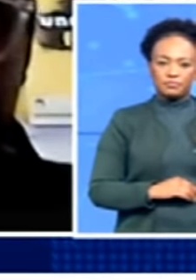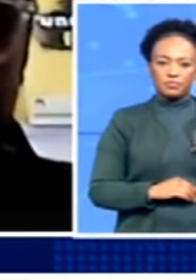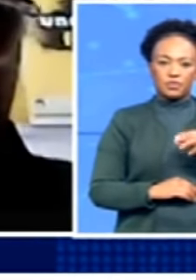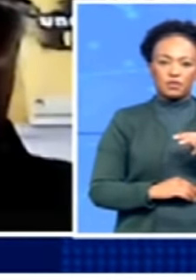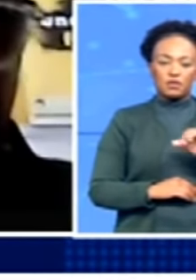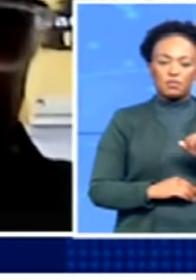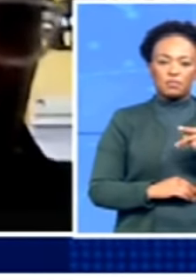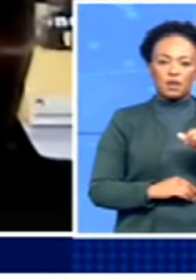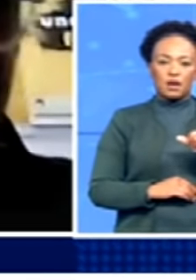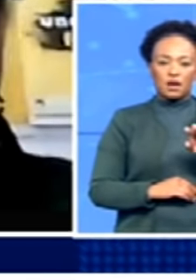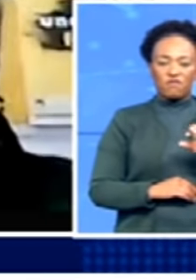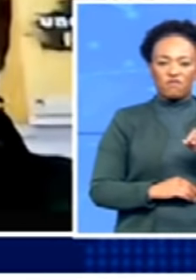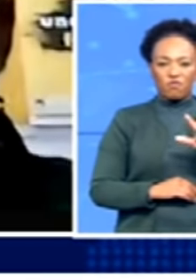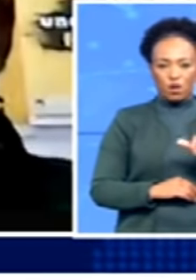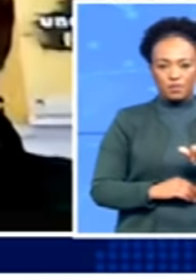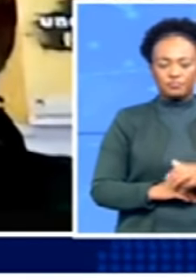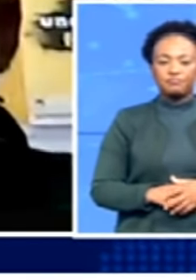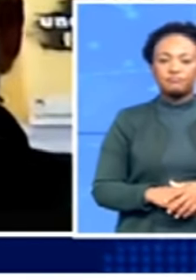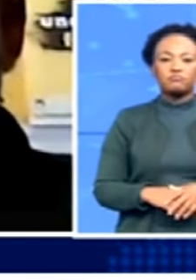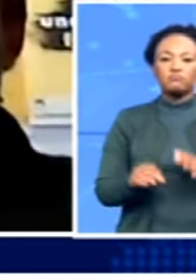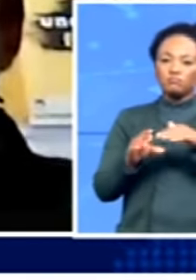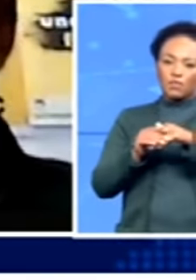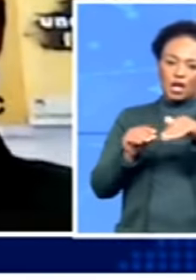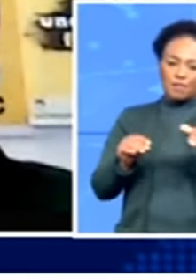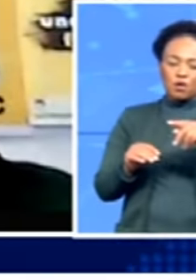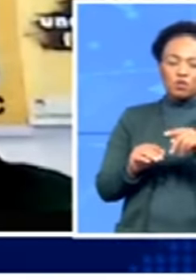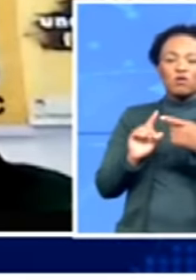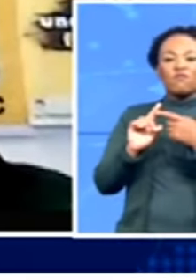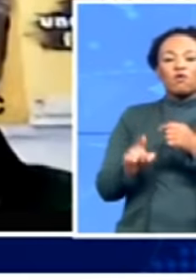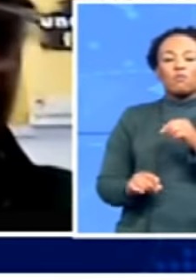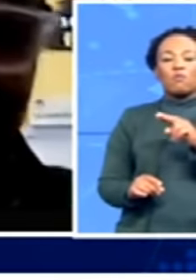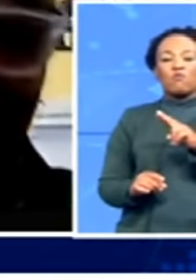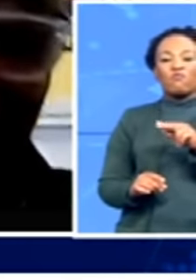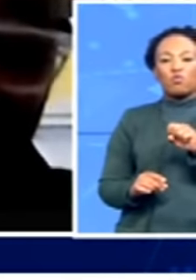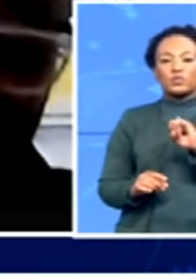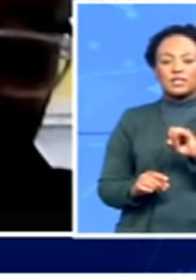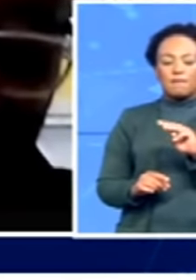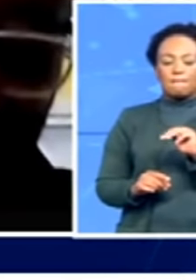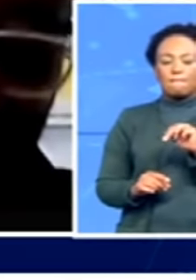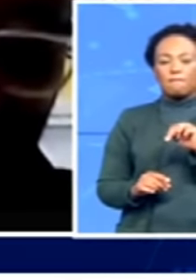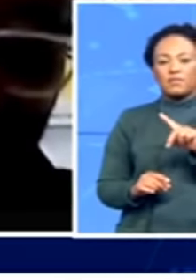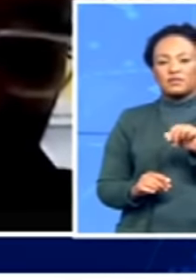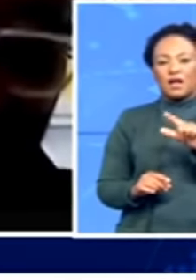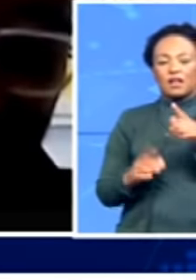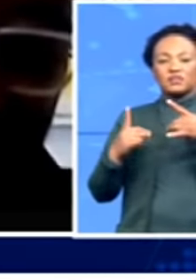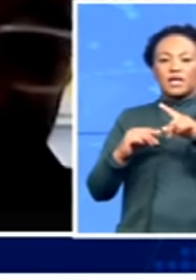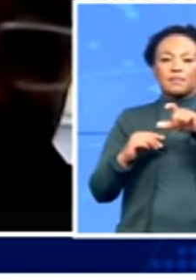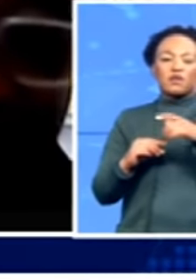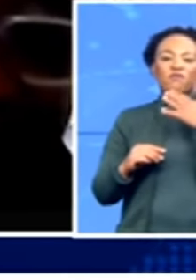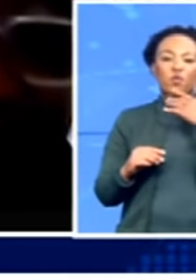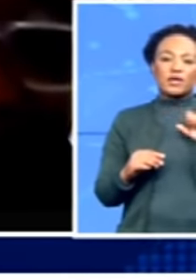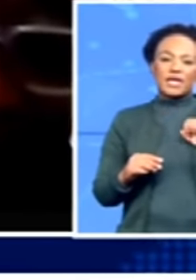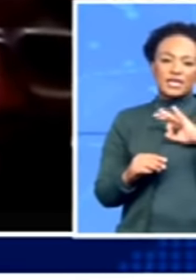of that briefing from Mvusi Mdala. He's the chairman of the ANC employees representative and representing